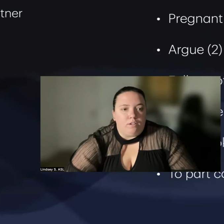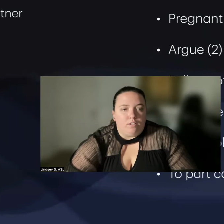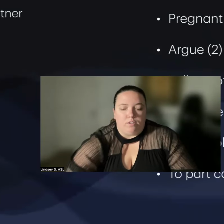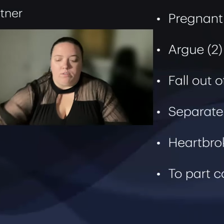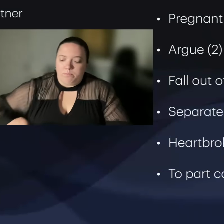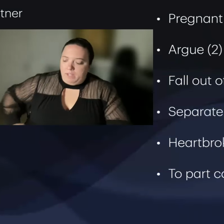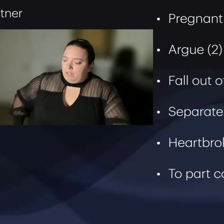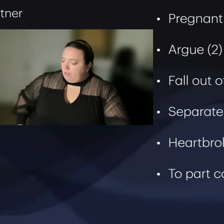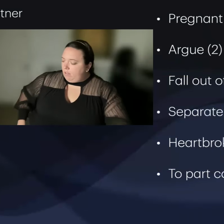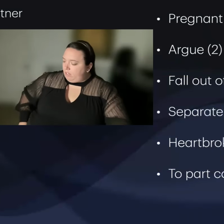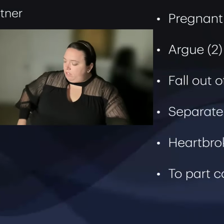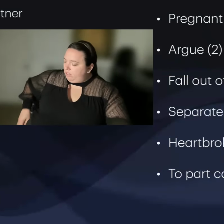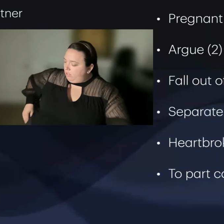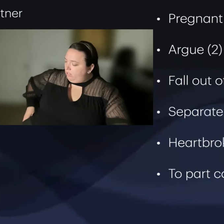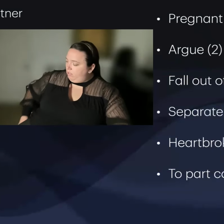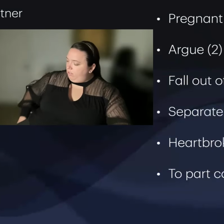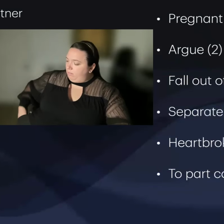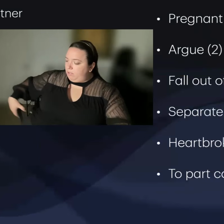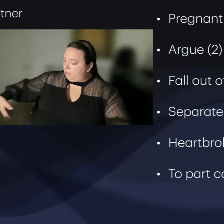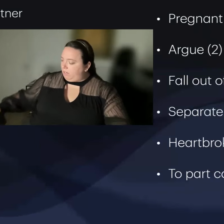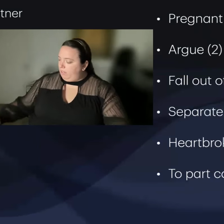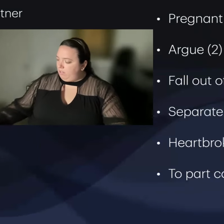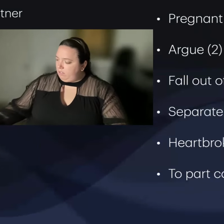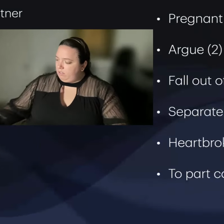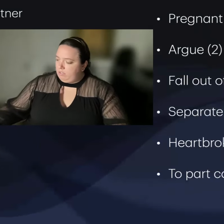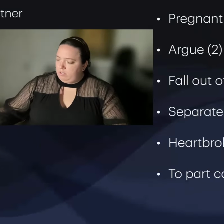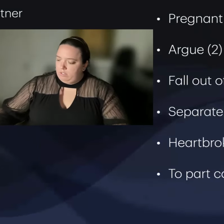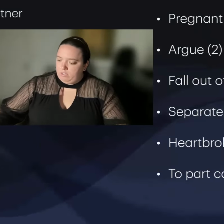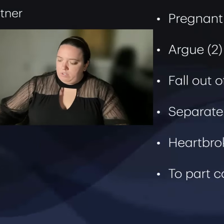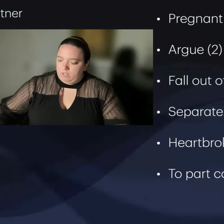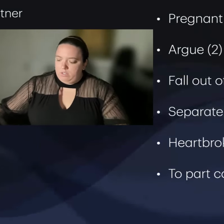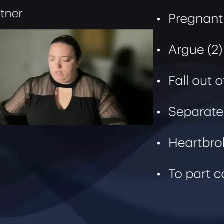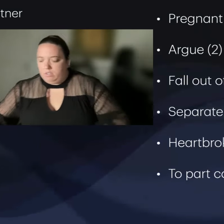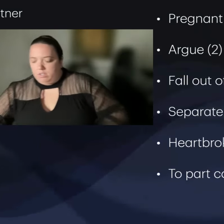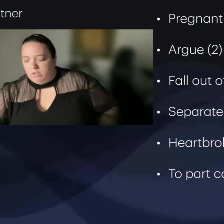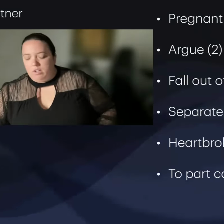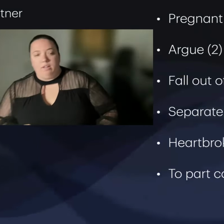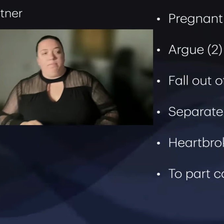So, oh my gosh, I'm so sorry.